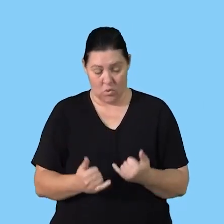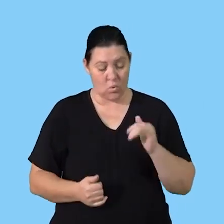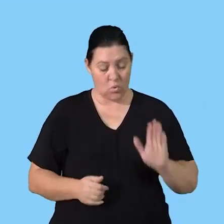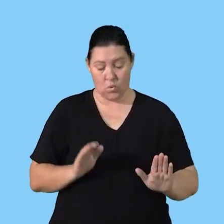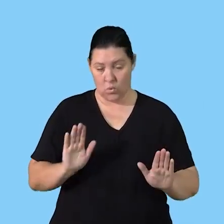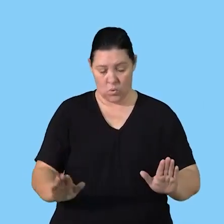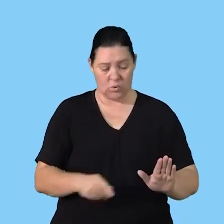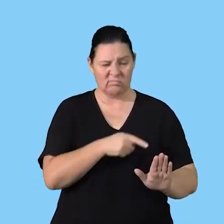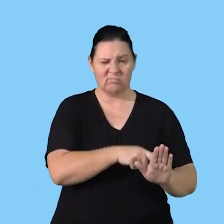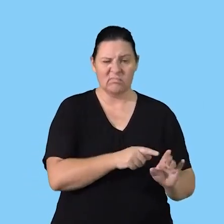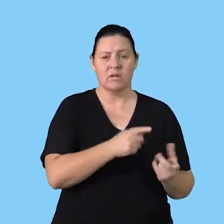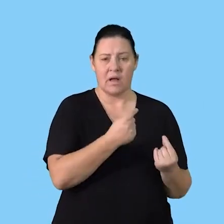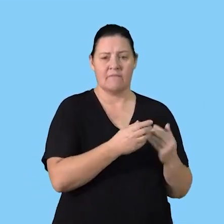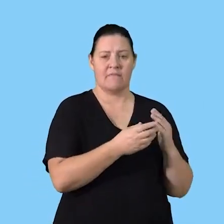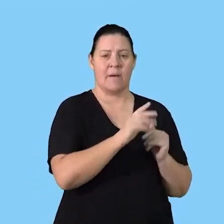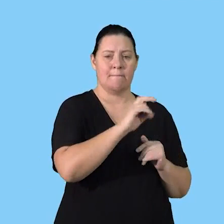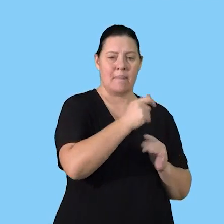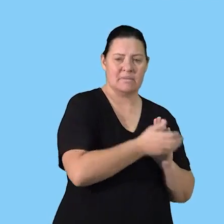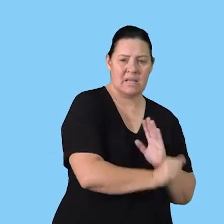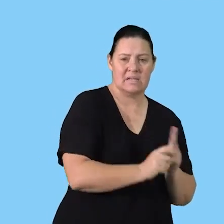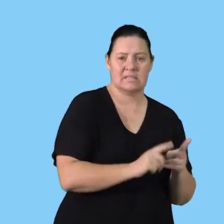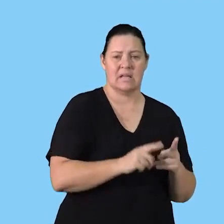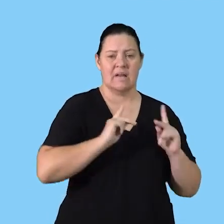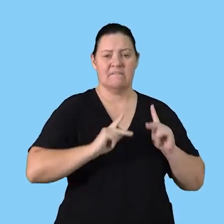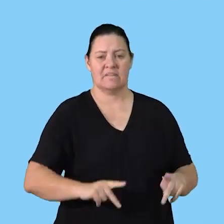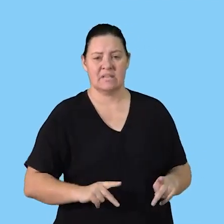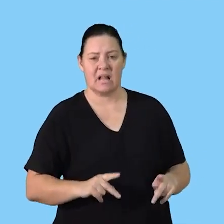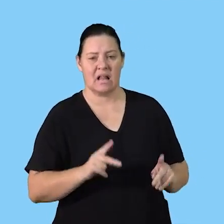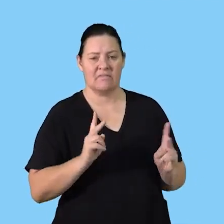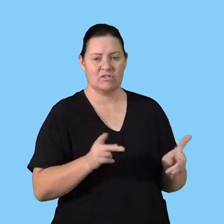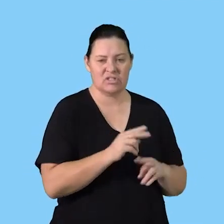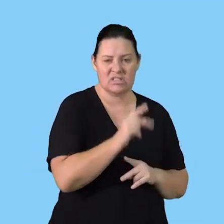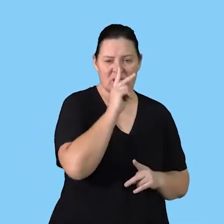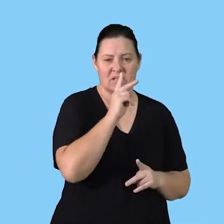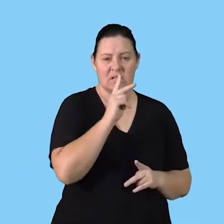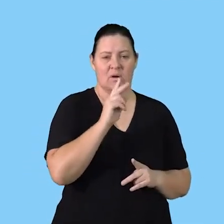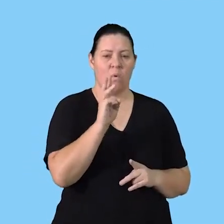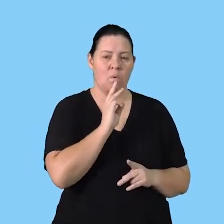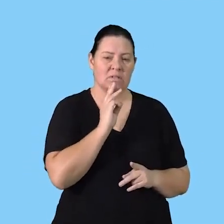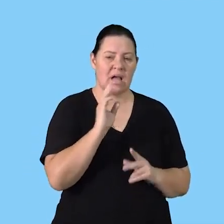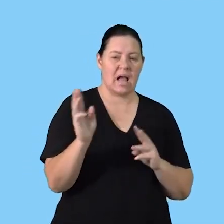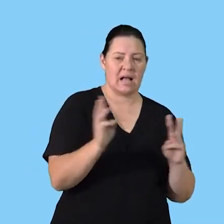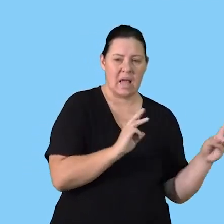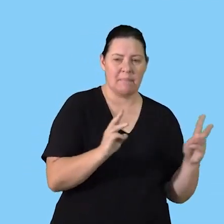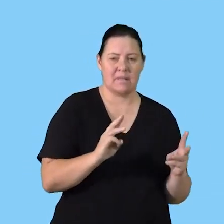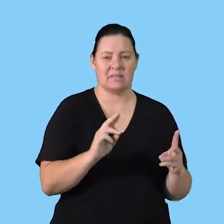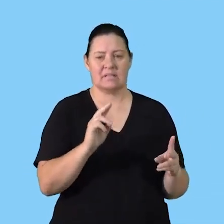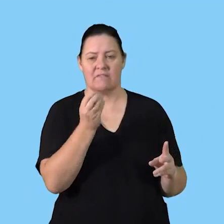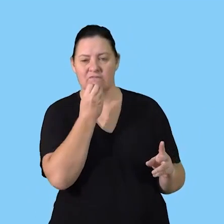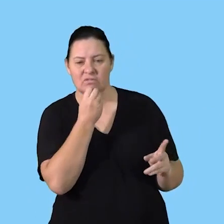topics that are available in grade 5, map skills, physical features, weather, climate and vegetation, mineral